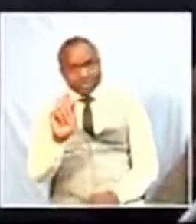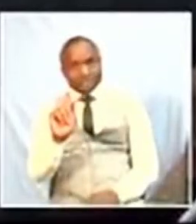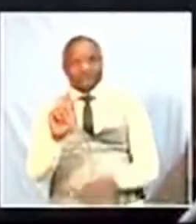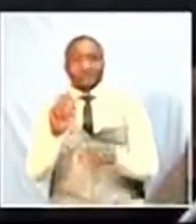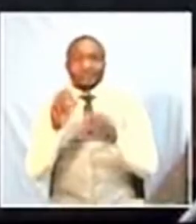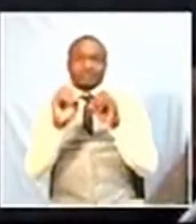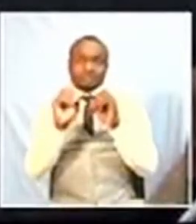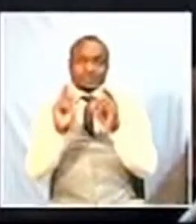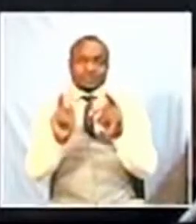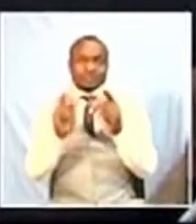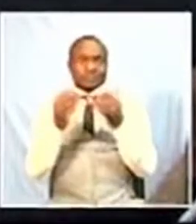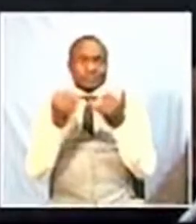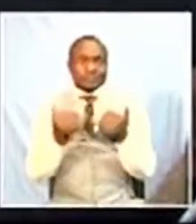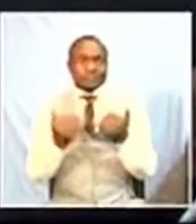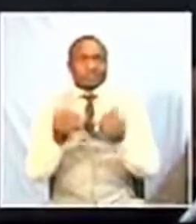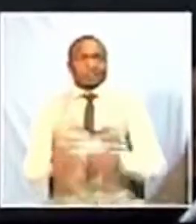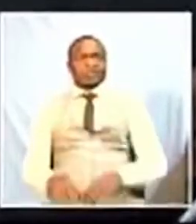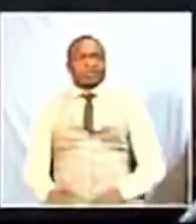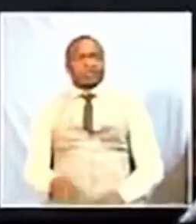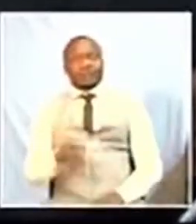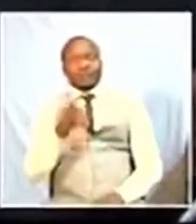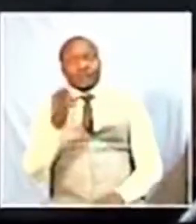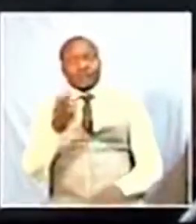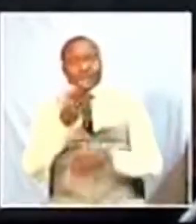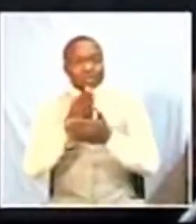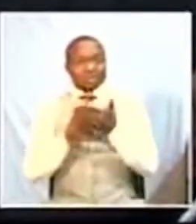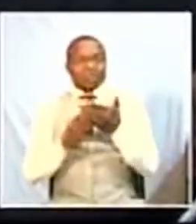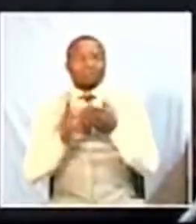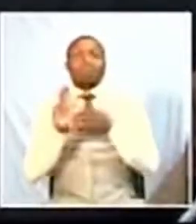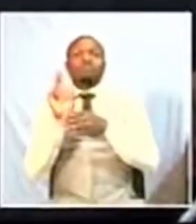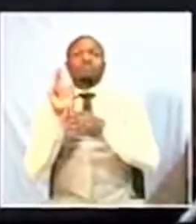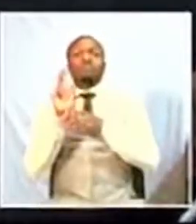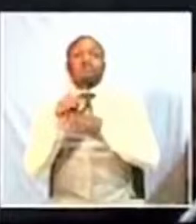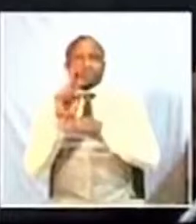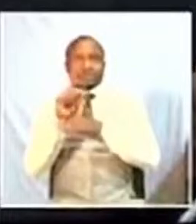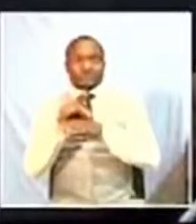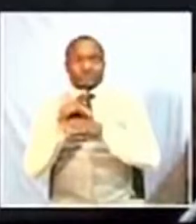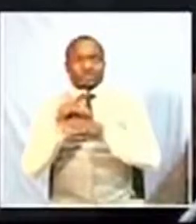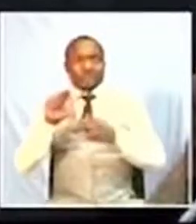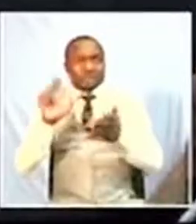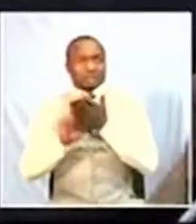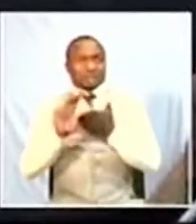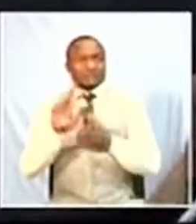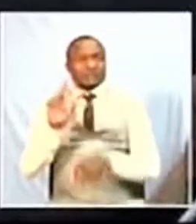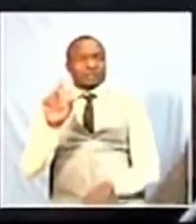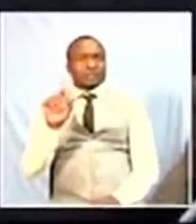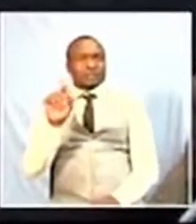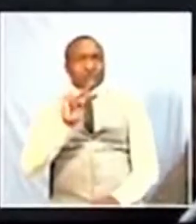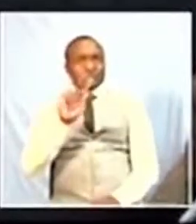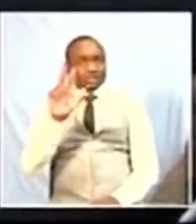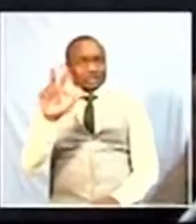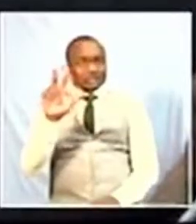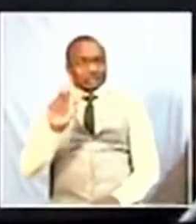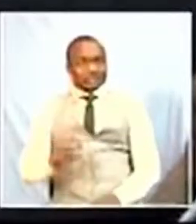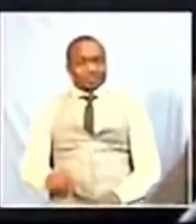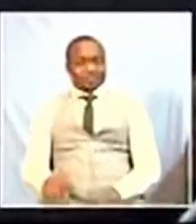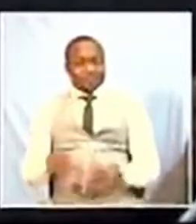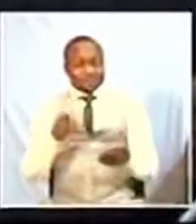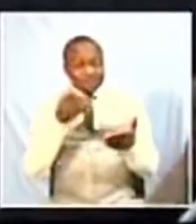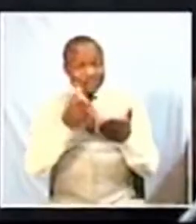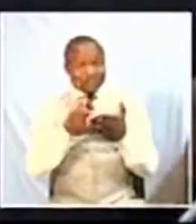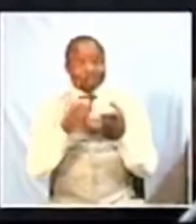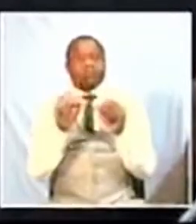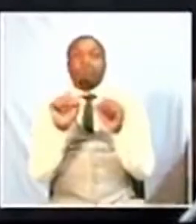now, there are some projects that were approved in 2023, like this